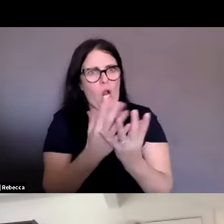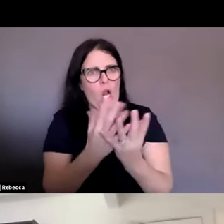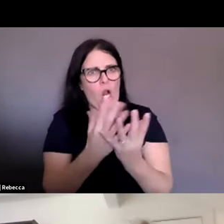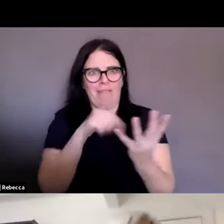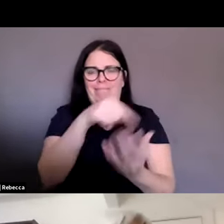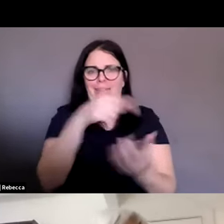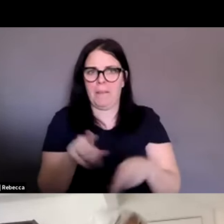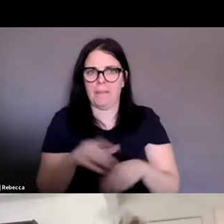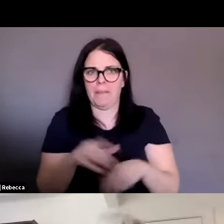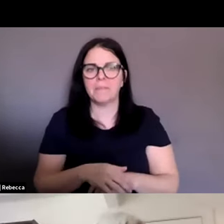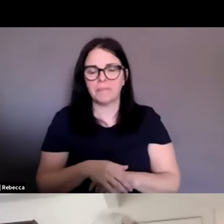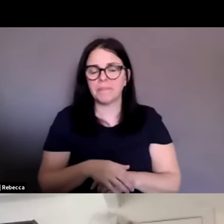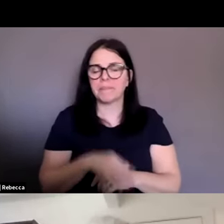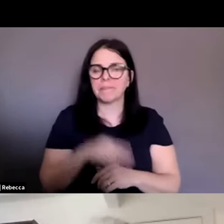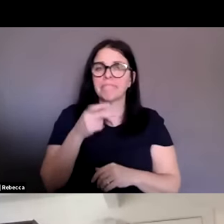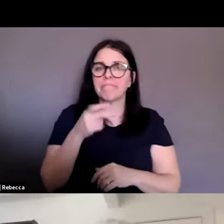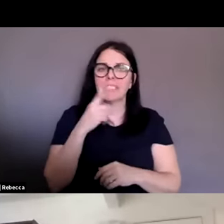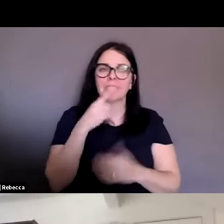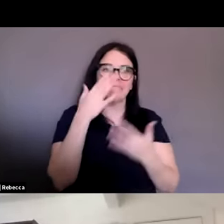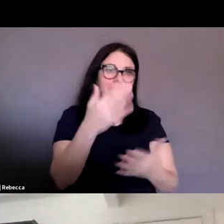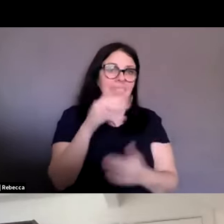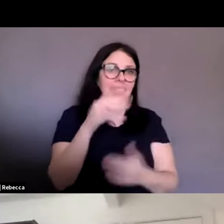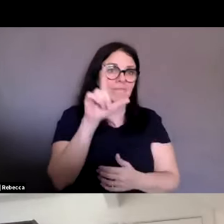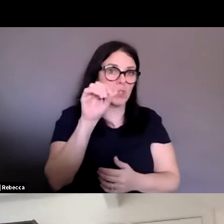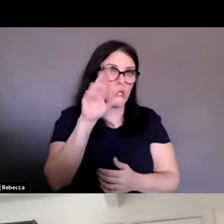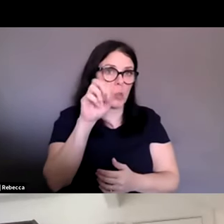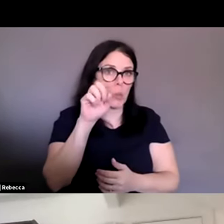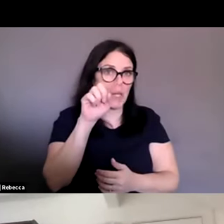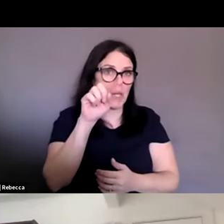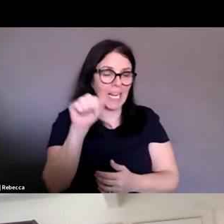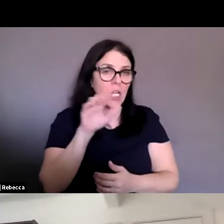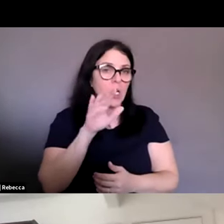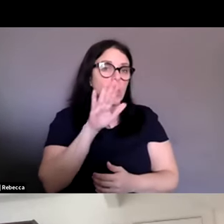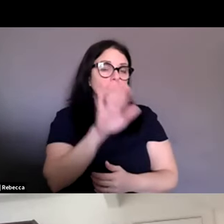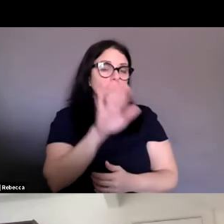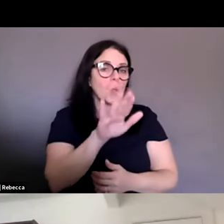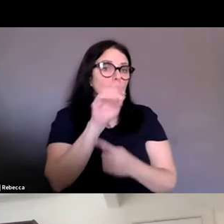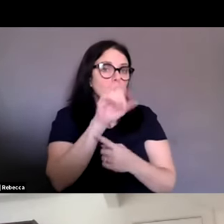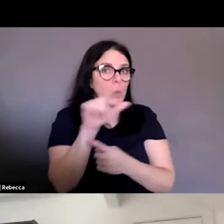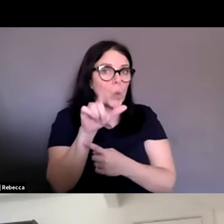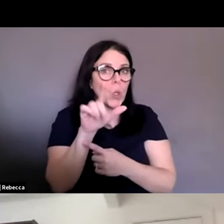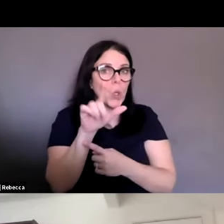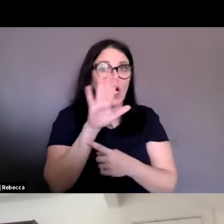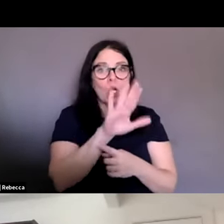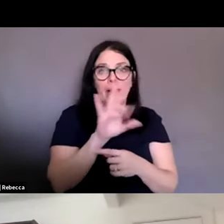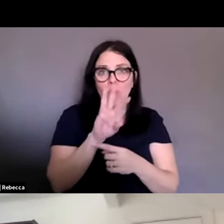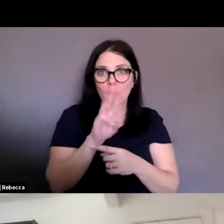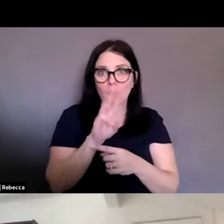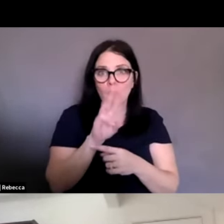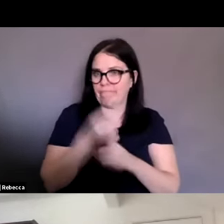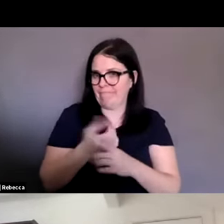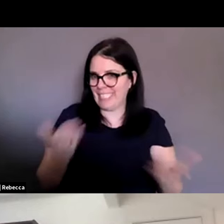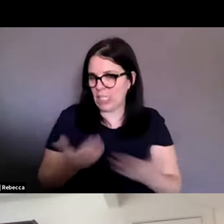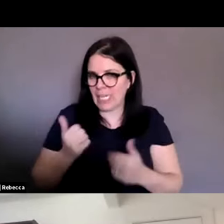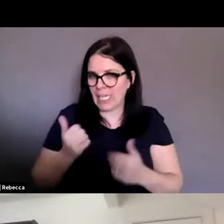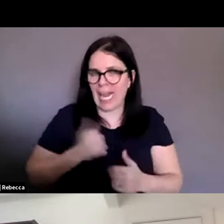Loretta, obviously your safer tool and framework has reached Canada and gone around the world. I'm